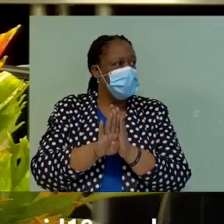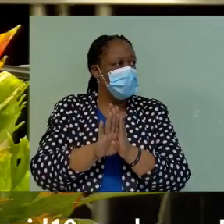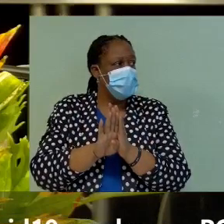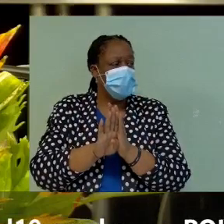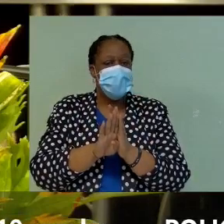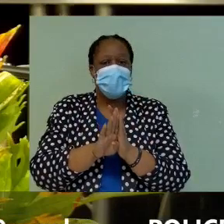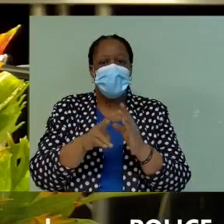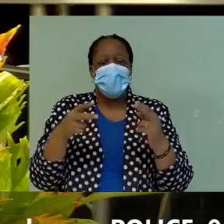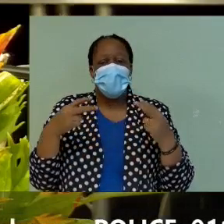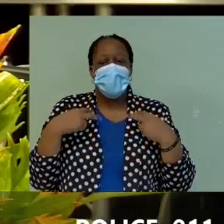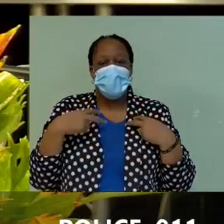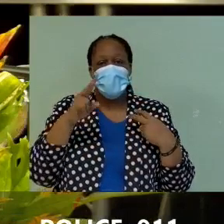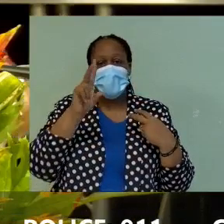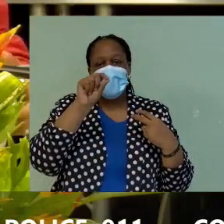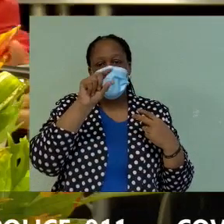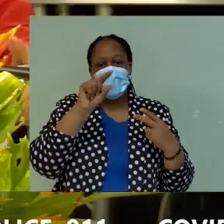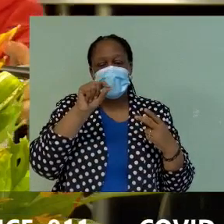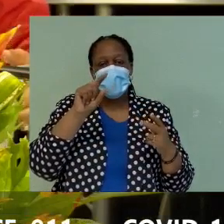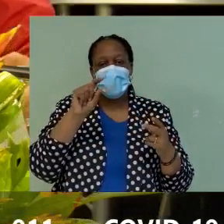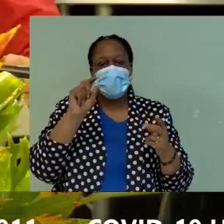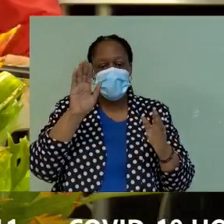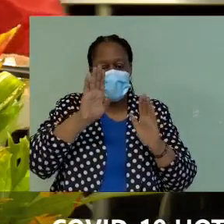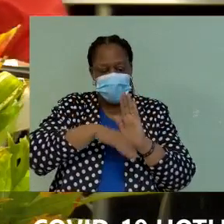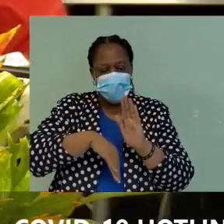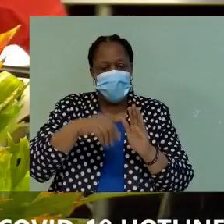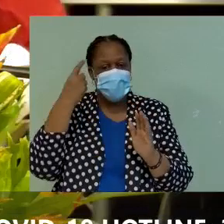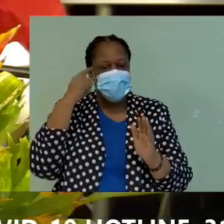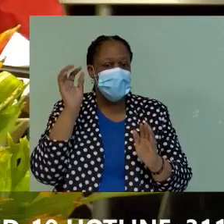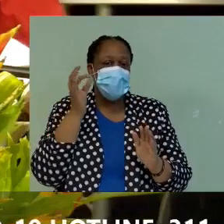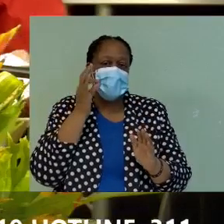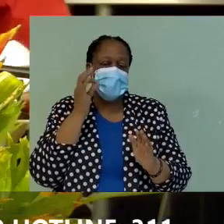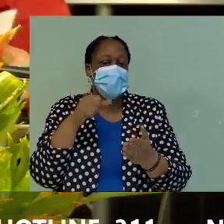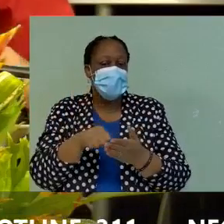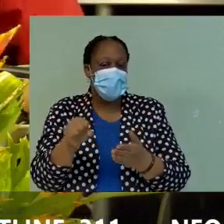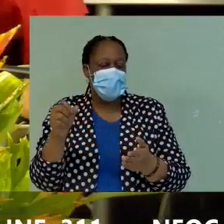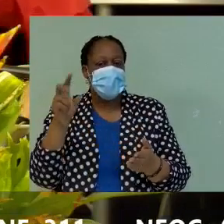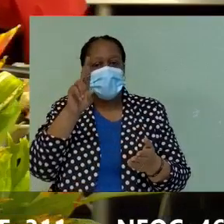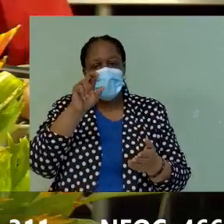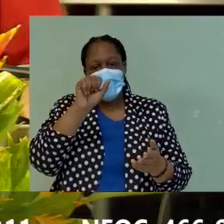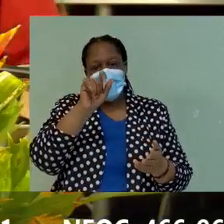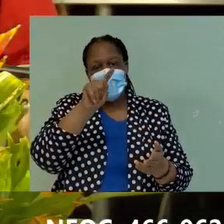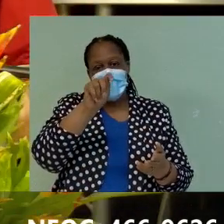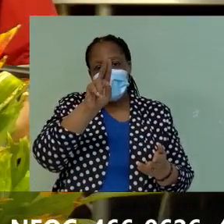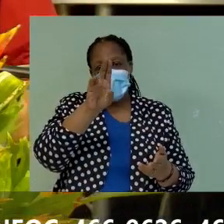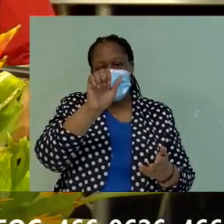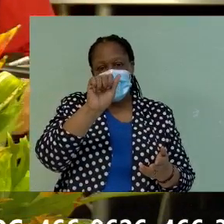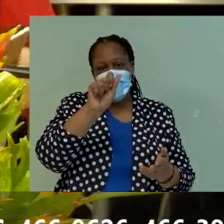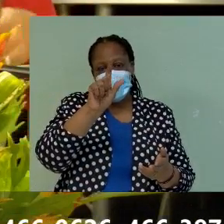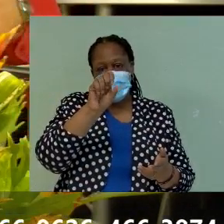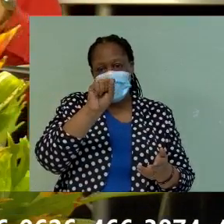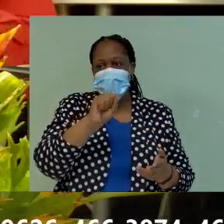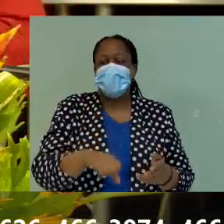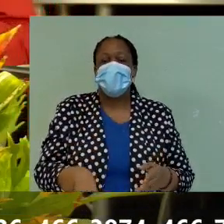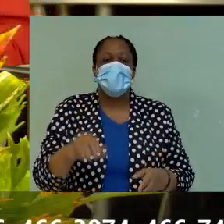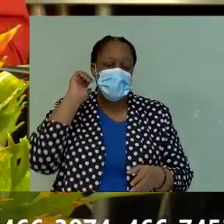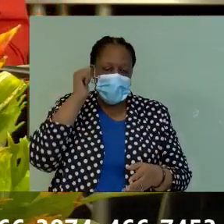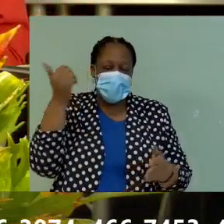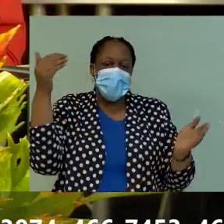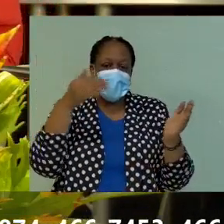time. Thank you very much, and tomorrow we will be back for another briefing, COVID-19